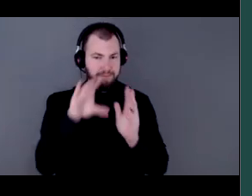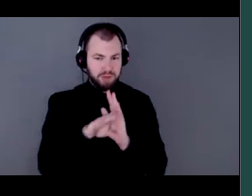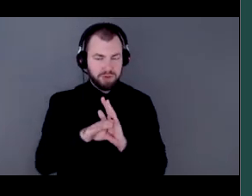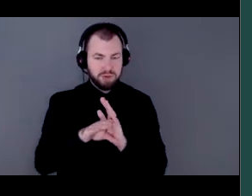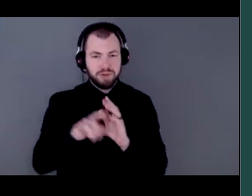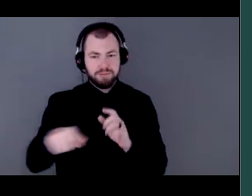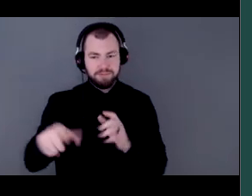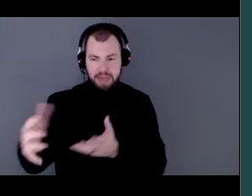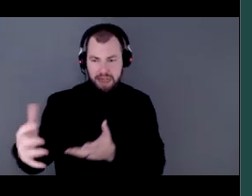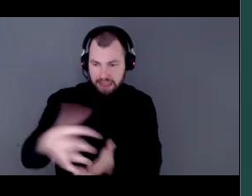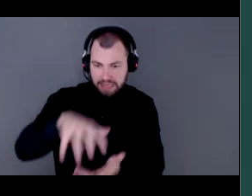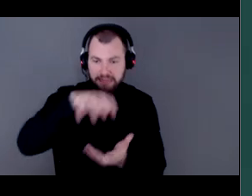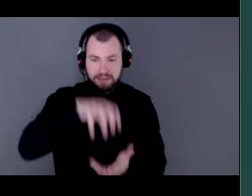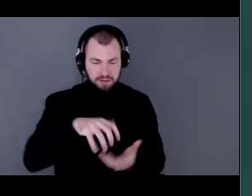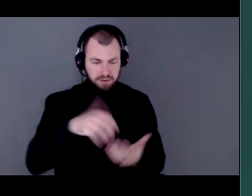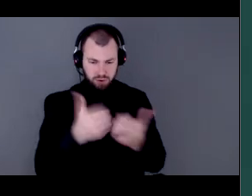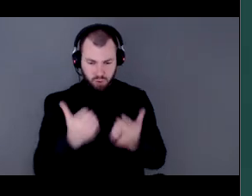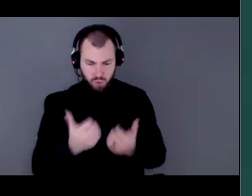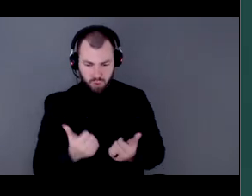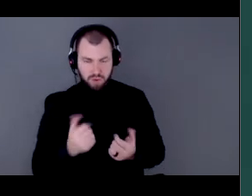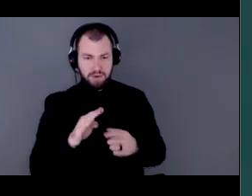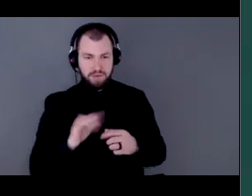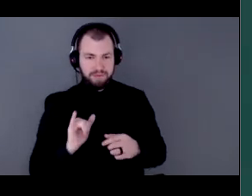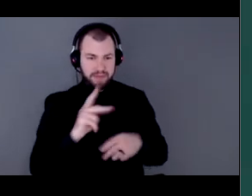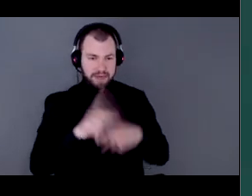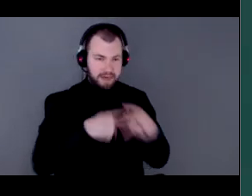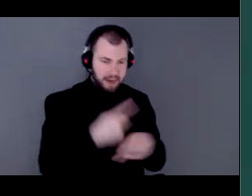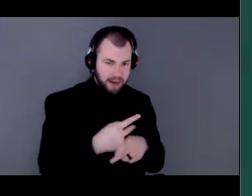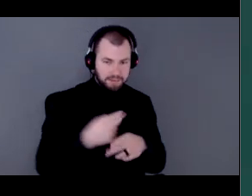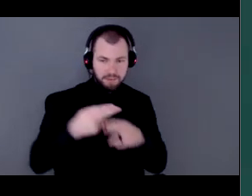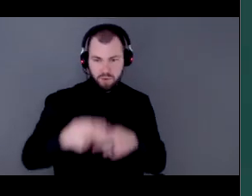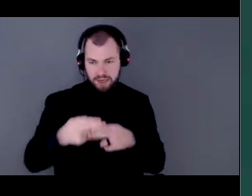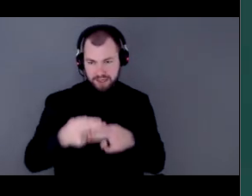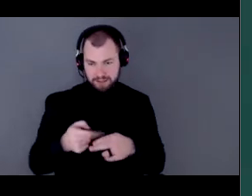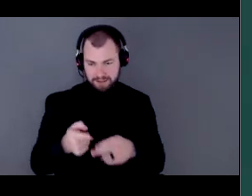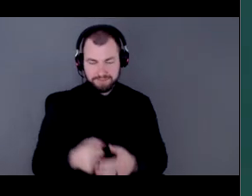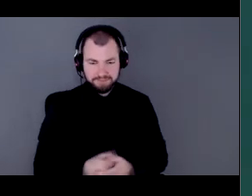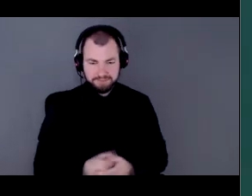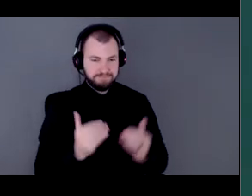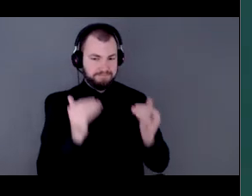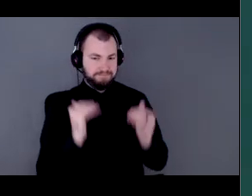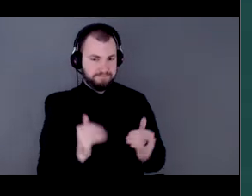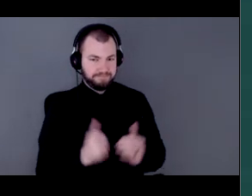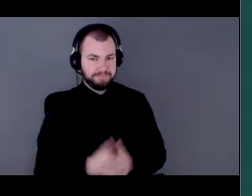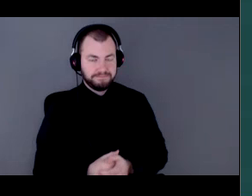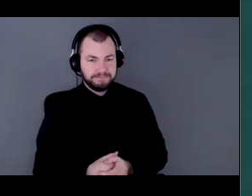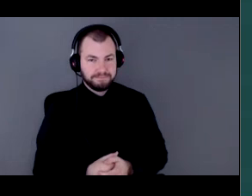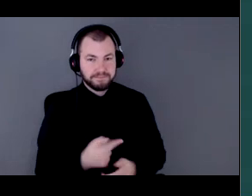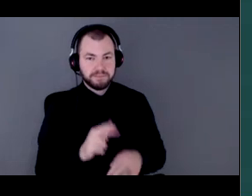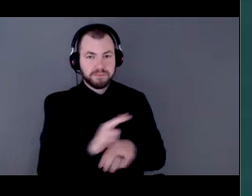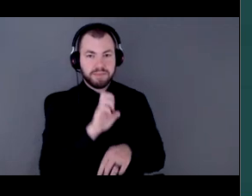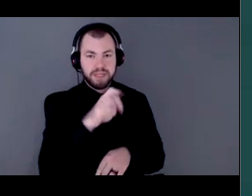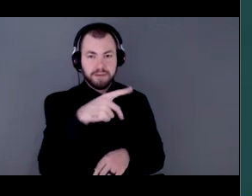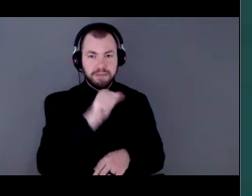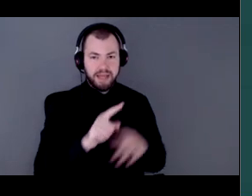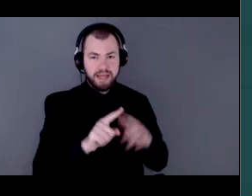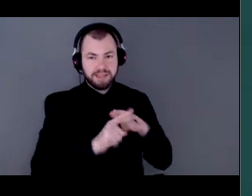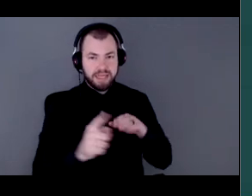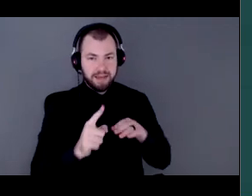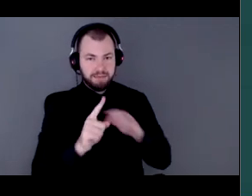out by type and weight. Next slide. So they use the EPA Escape Trash